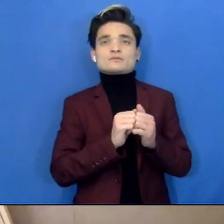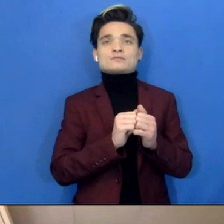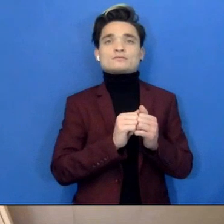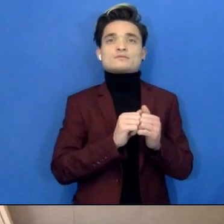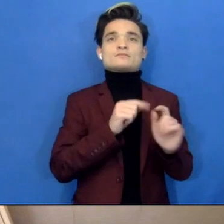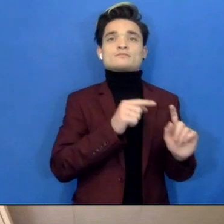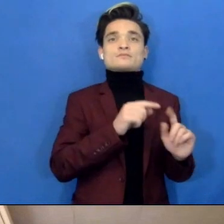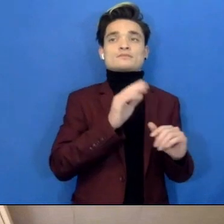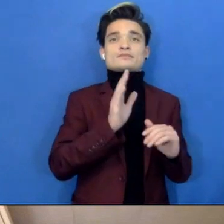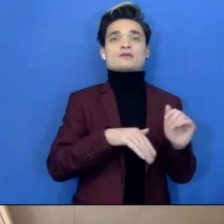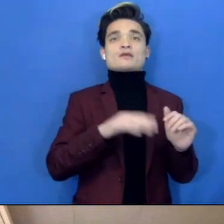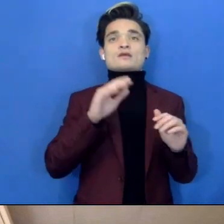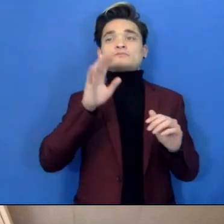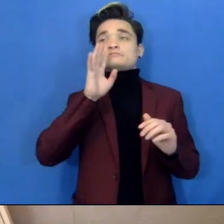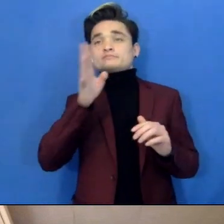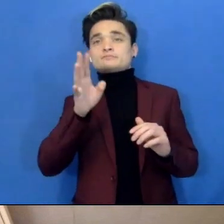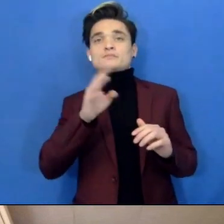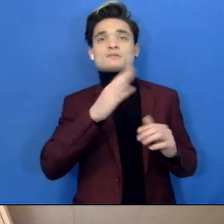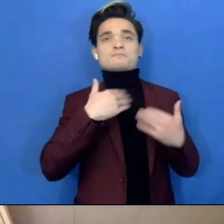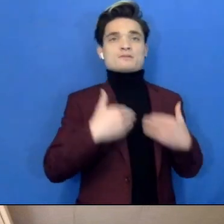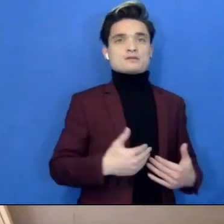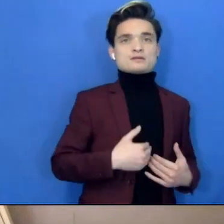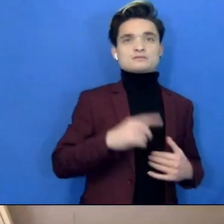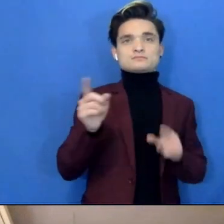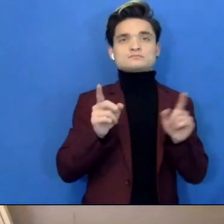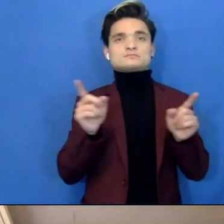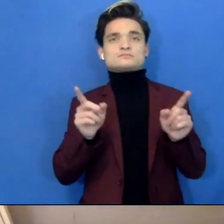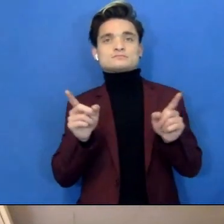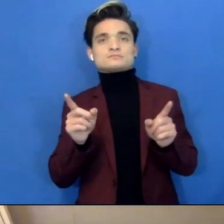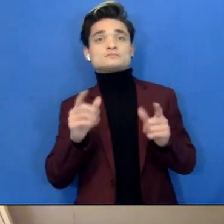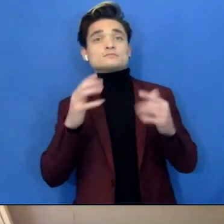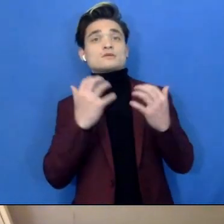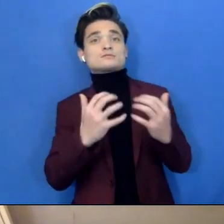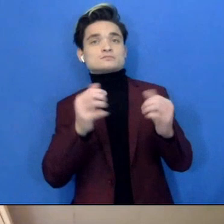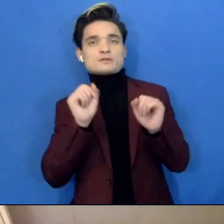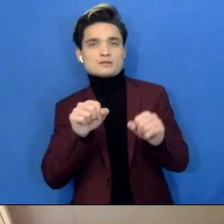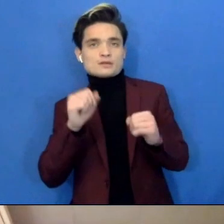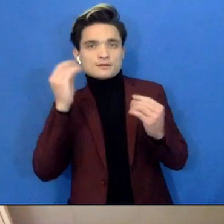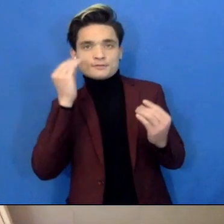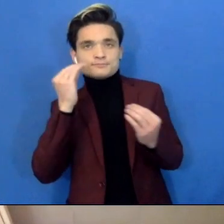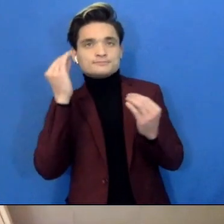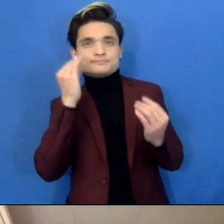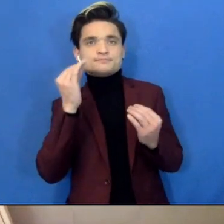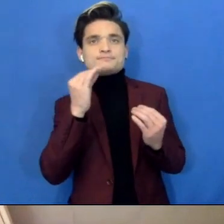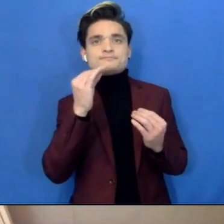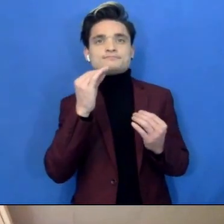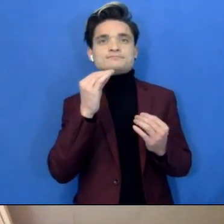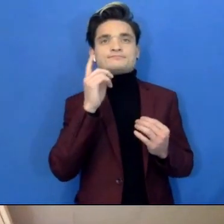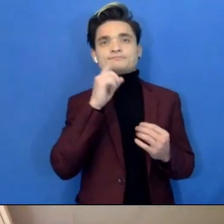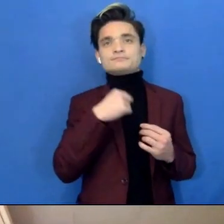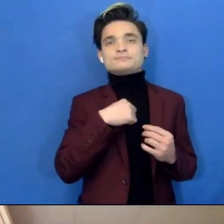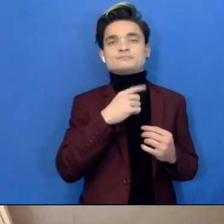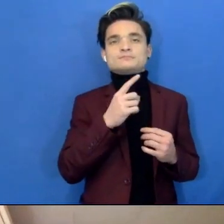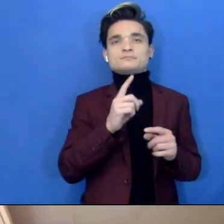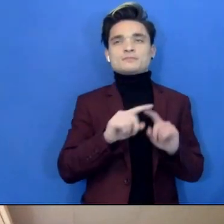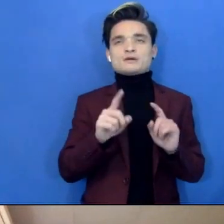mind something for the audience that for me is like it's not believable, you know? Like you